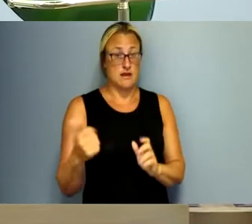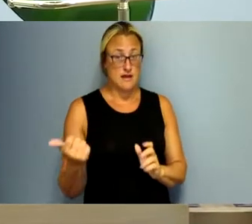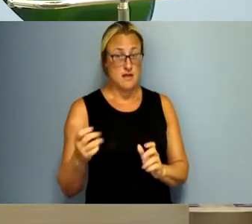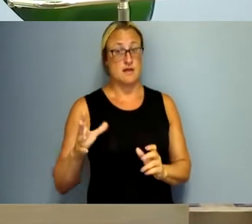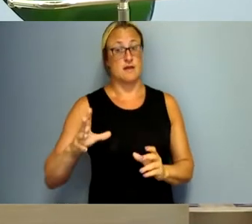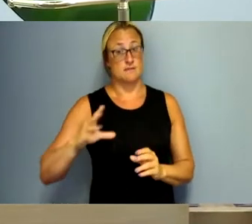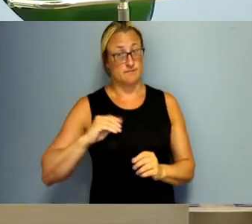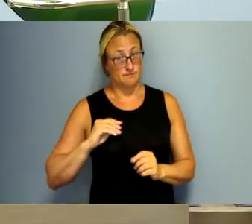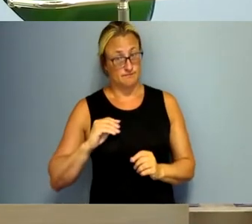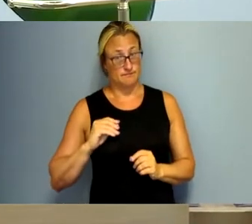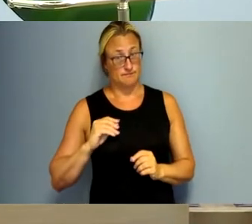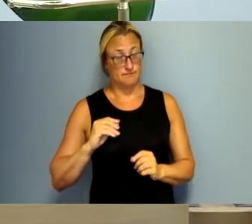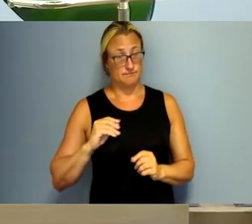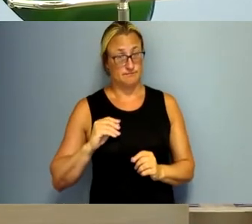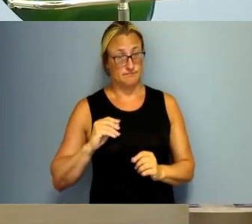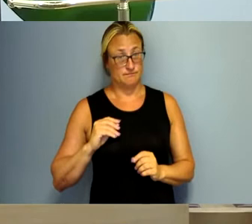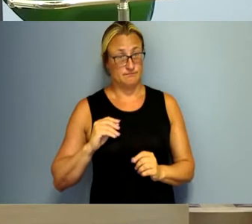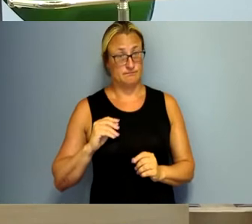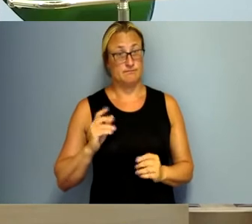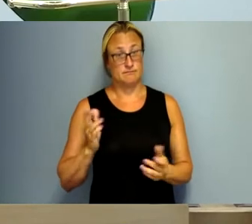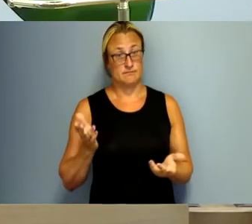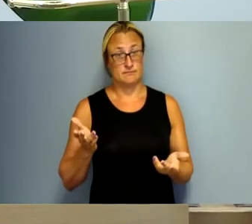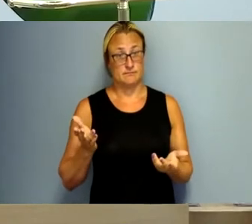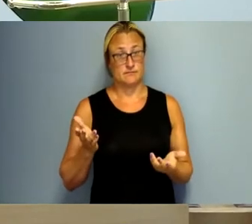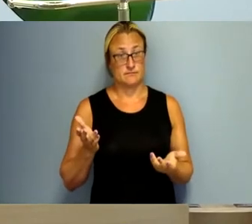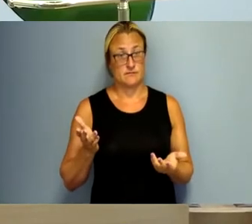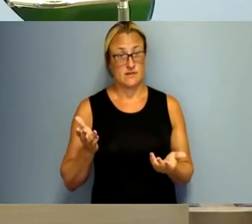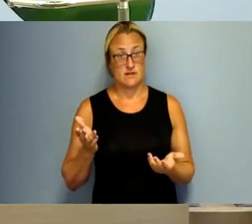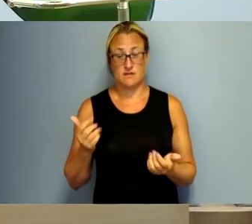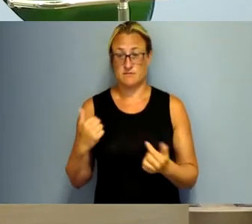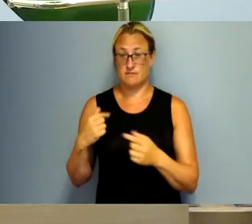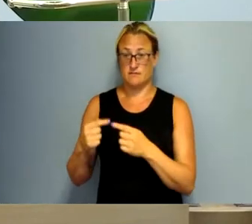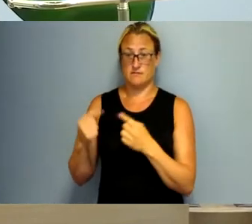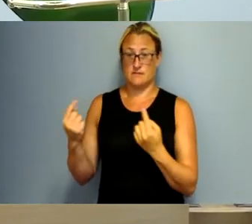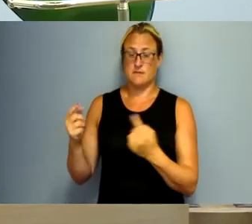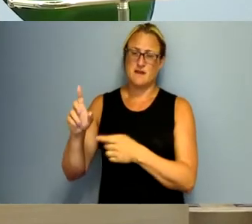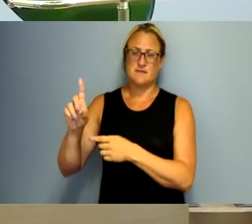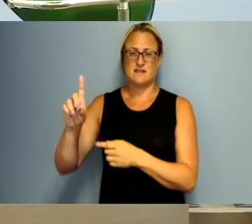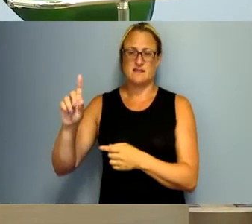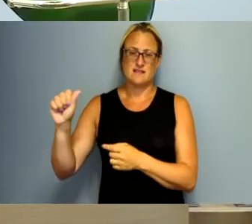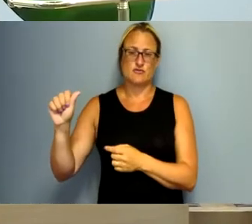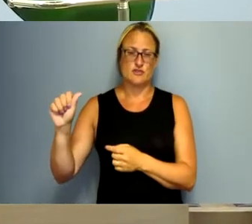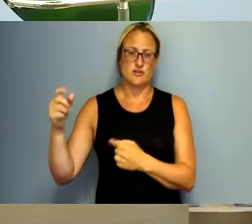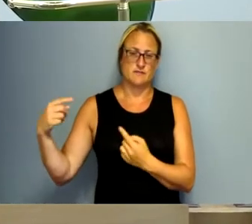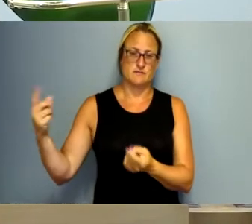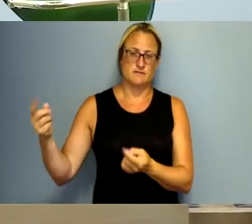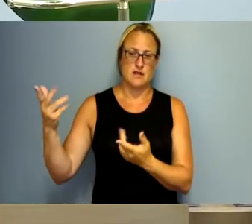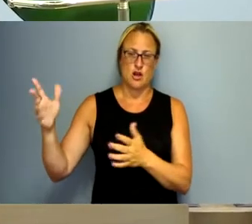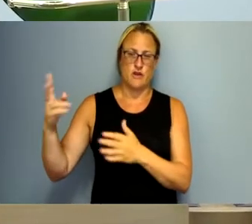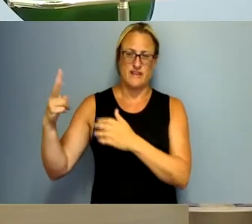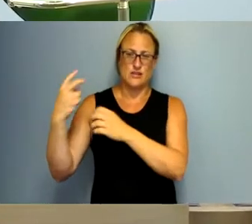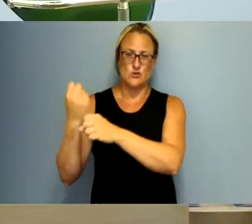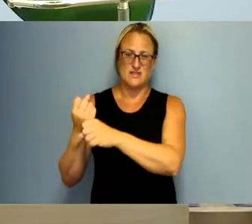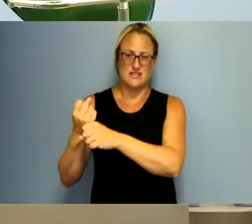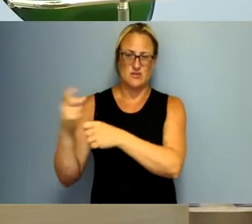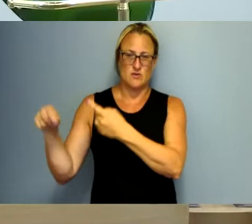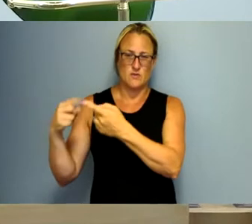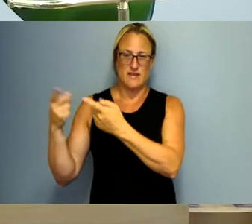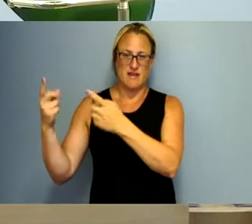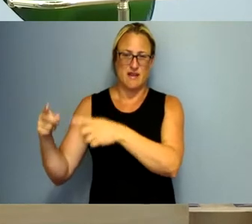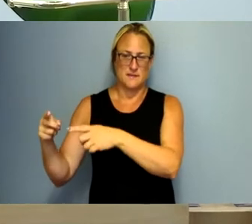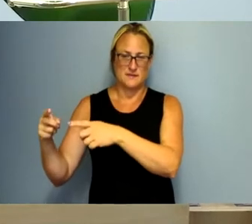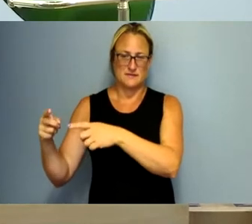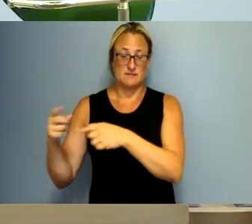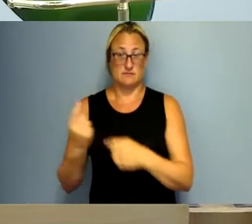And I was in a position other than the district attorney, who had been there for 2 years, of being the